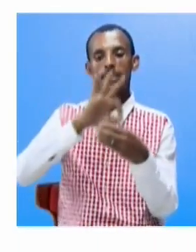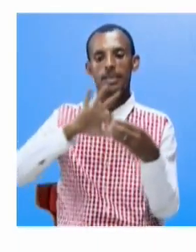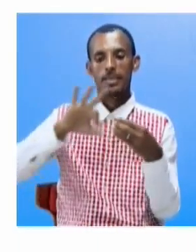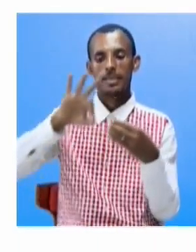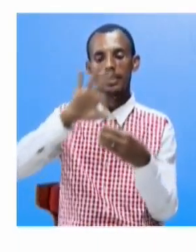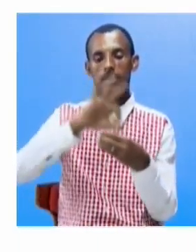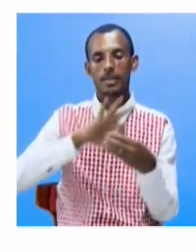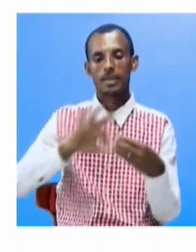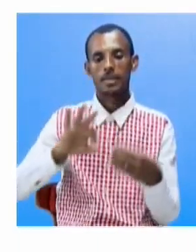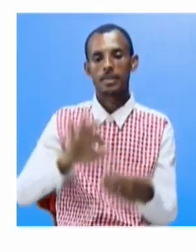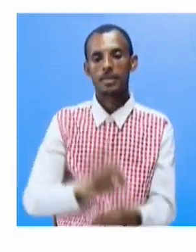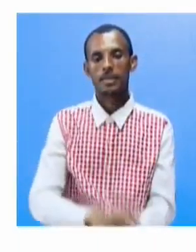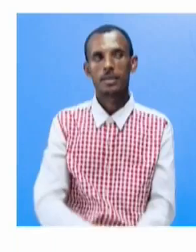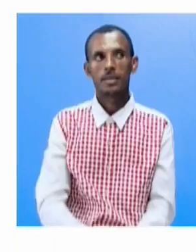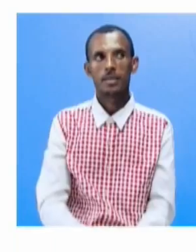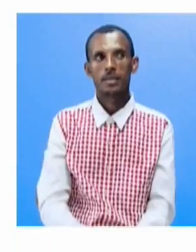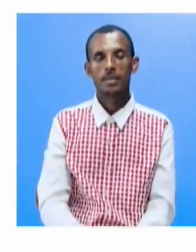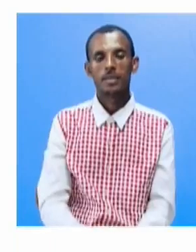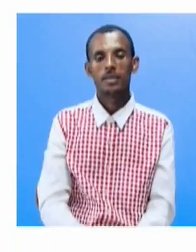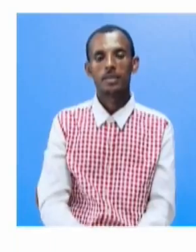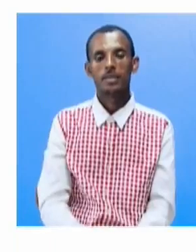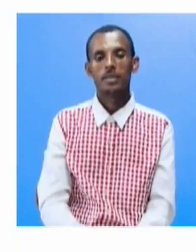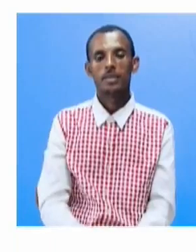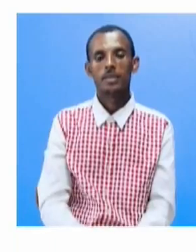A circle